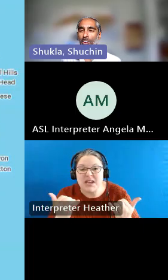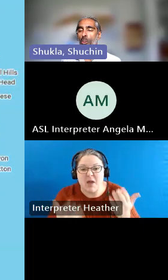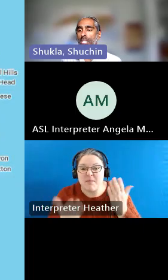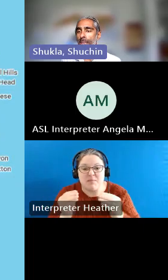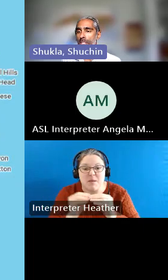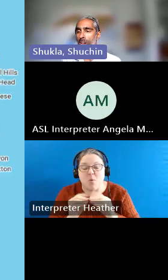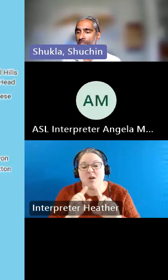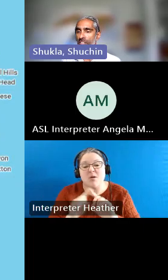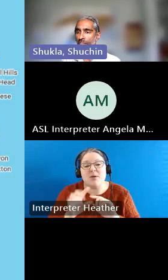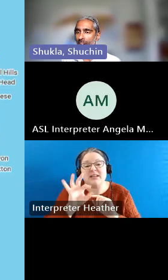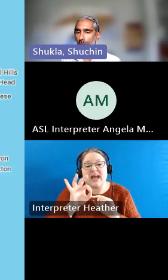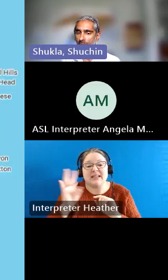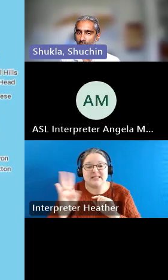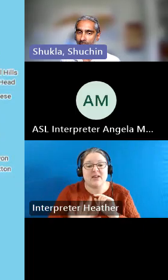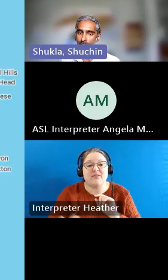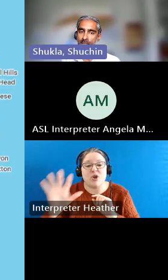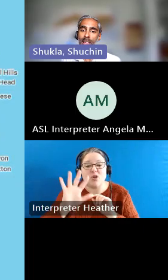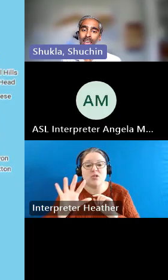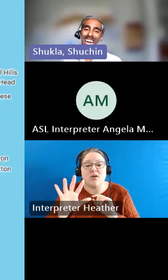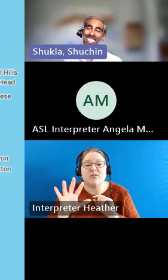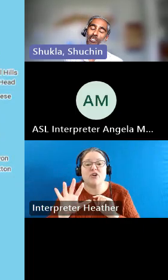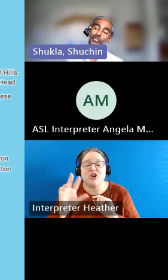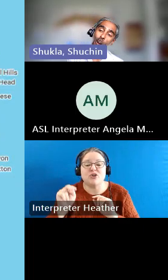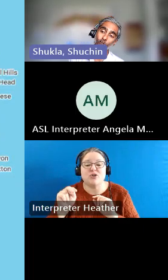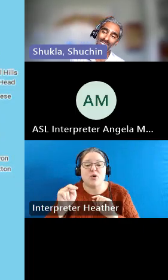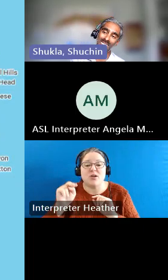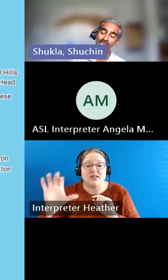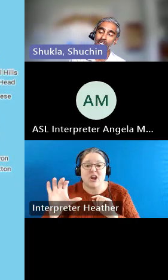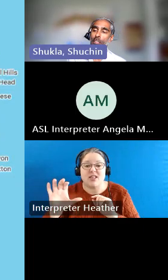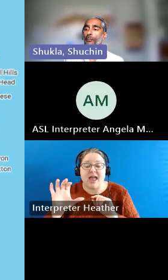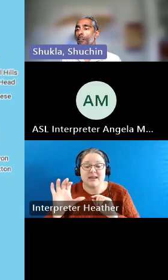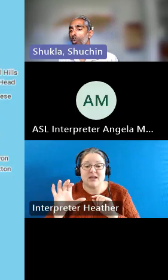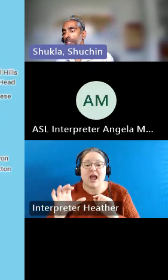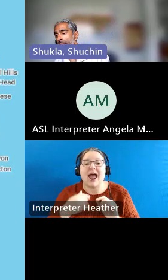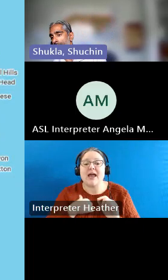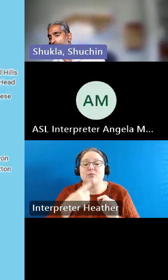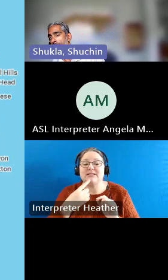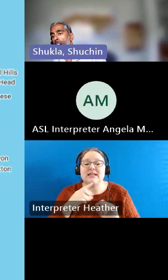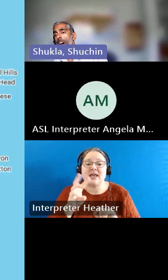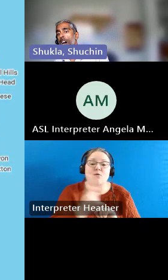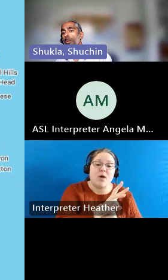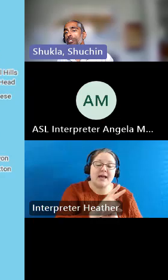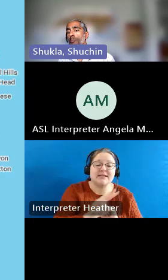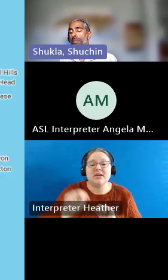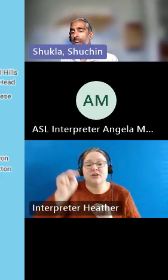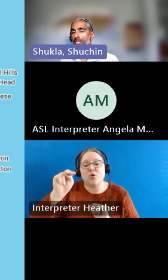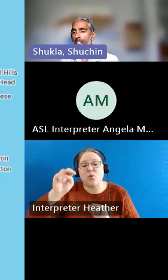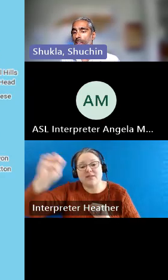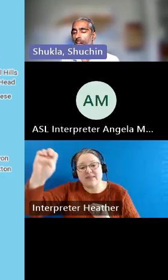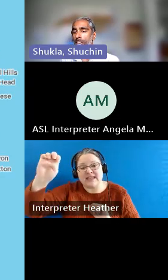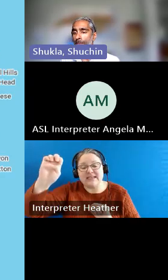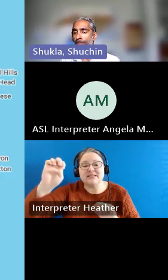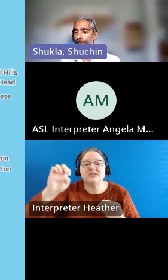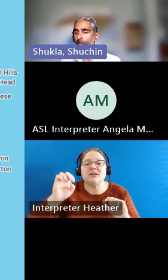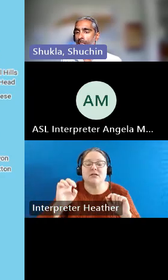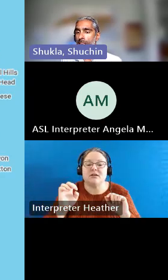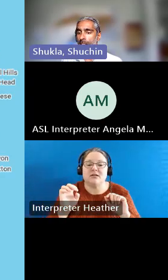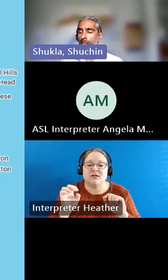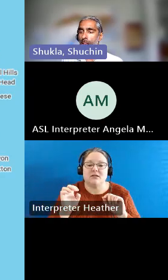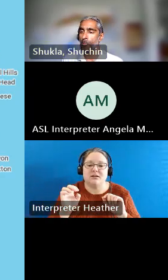slide, but 97 OTPs across 55 North Carolina counties. I'd say the far west, the far northeast, those are particularly